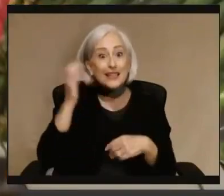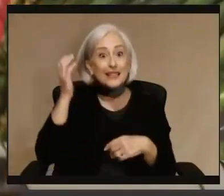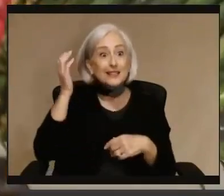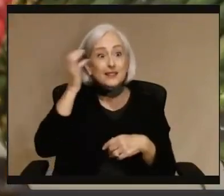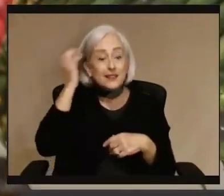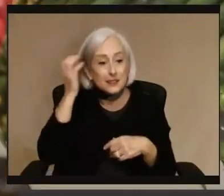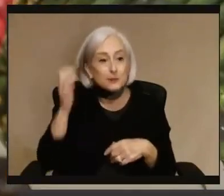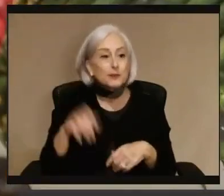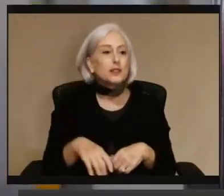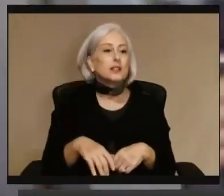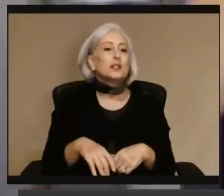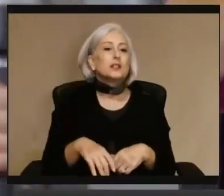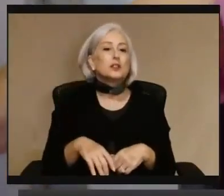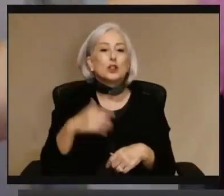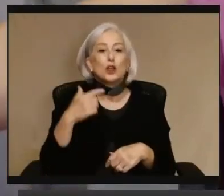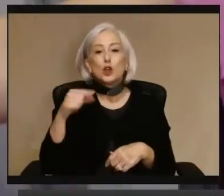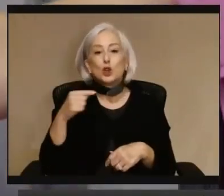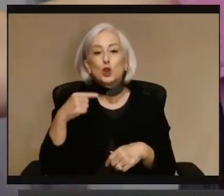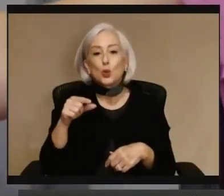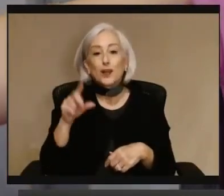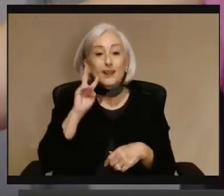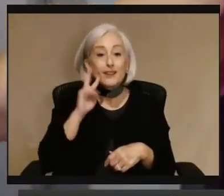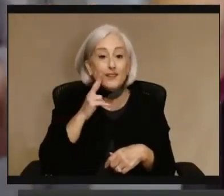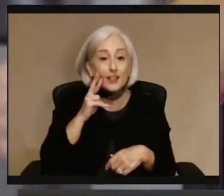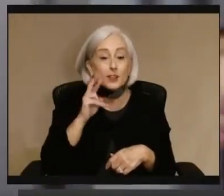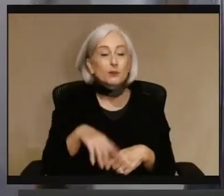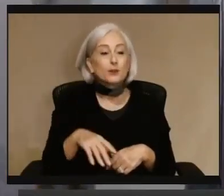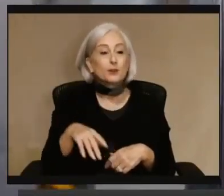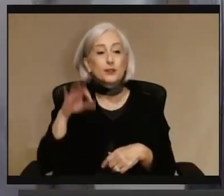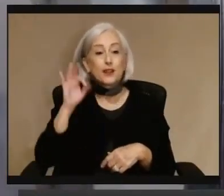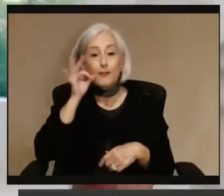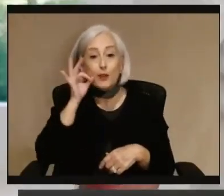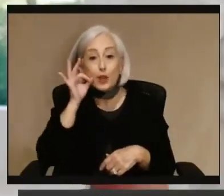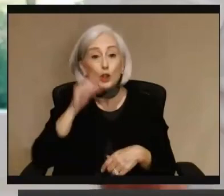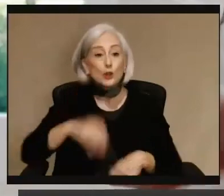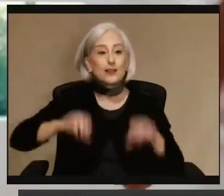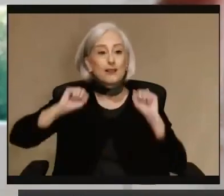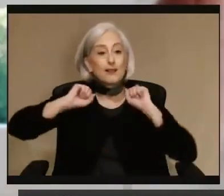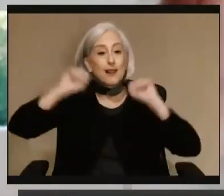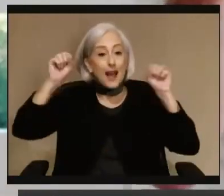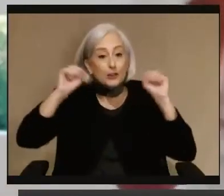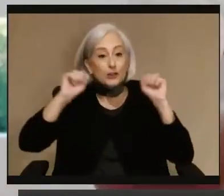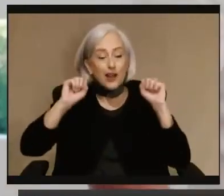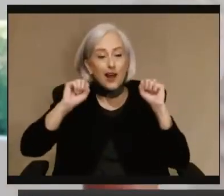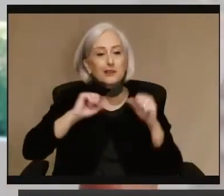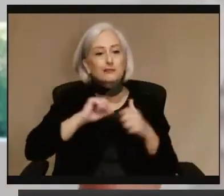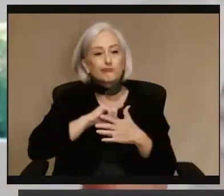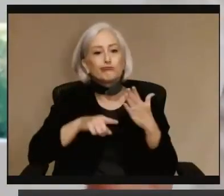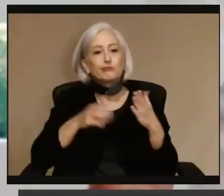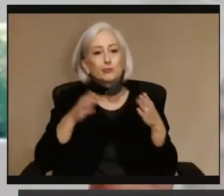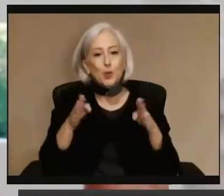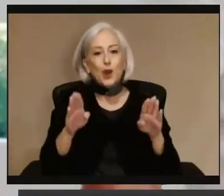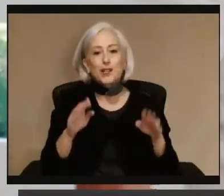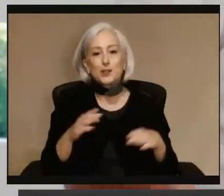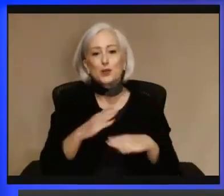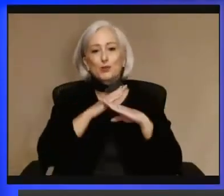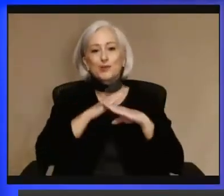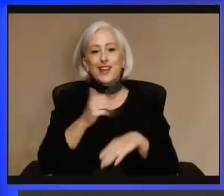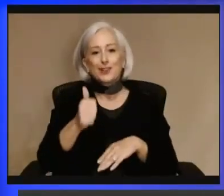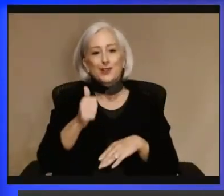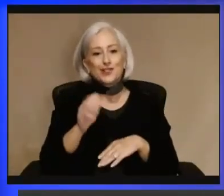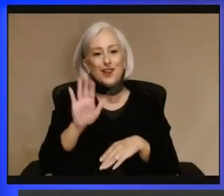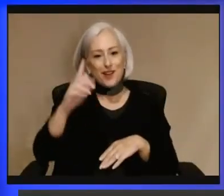and fruits, and also getting exercise. And those are the best ways that we can really protect ourselves and our brains as we get older.